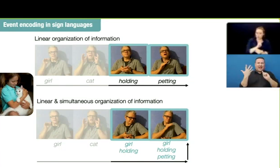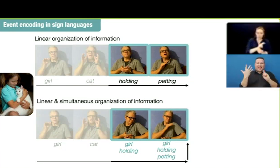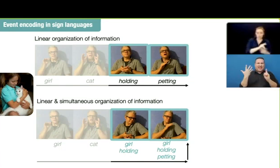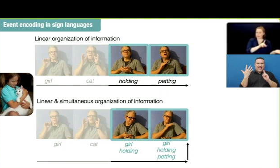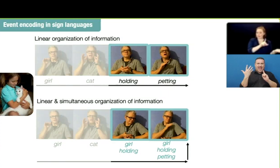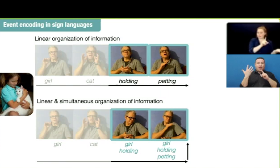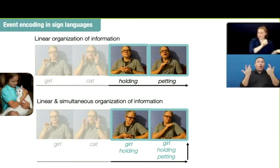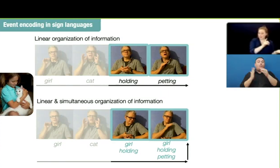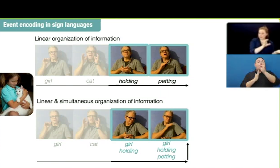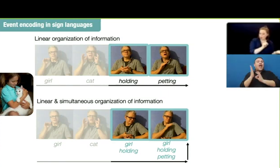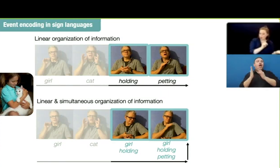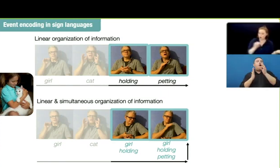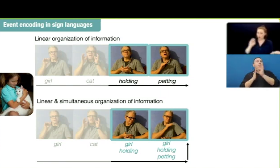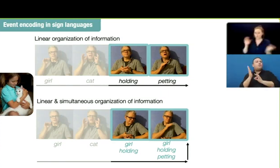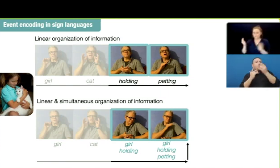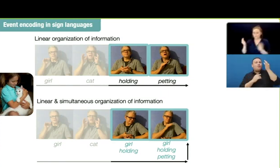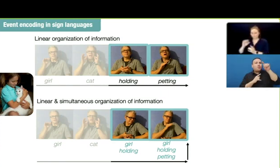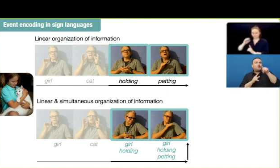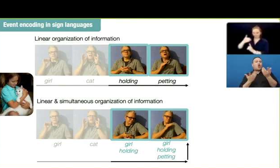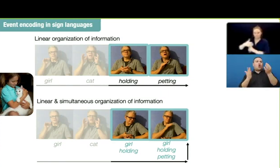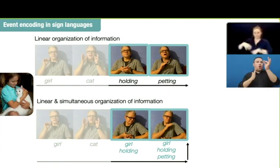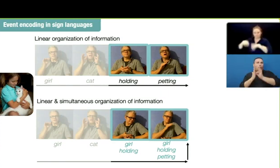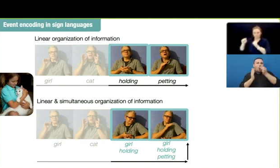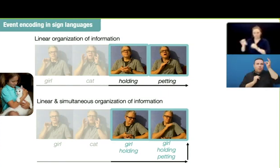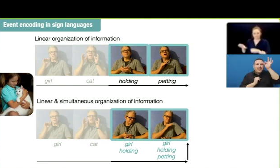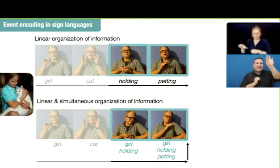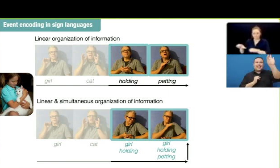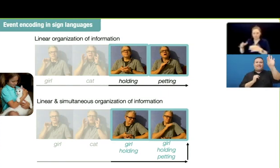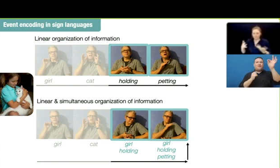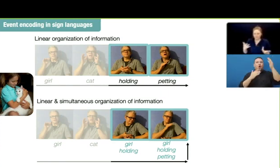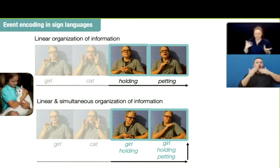and communicative function of such constructions remains little understood.